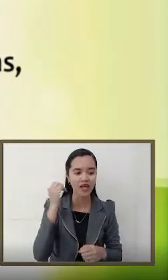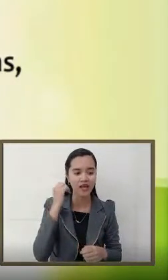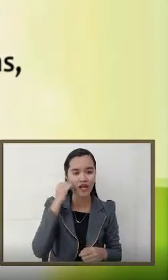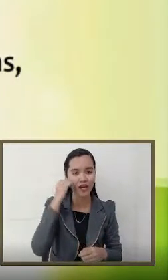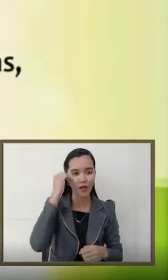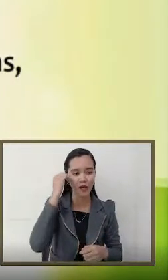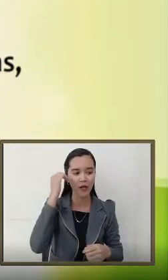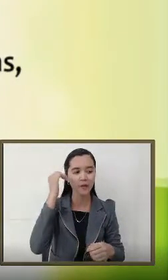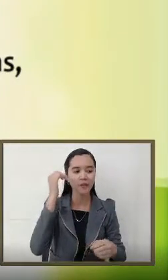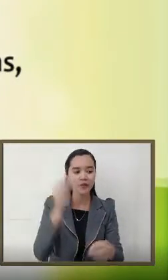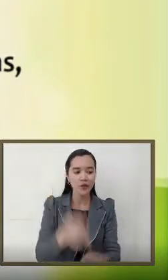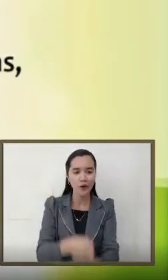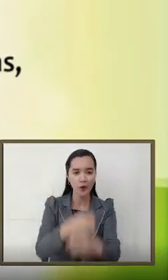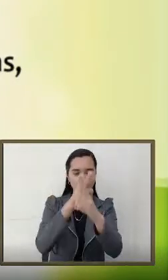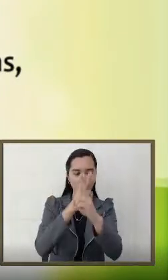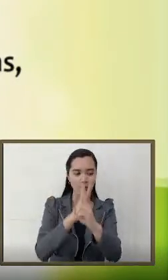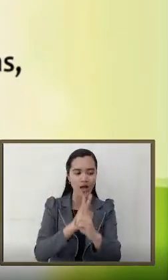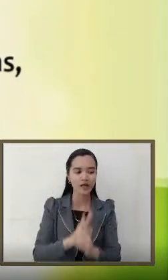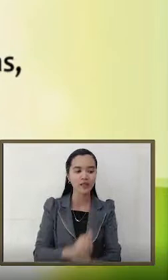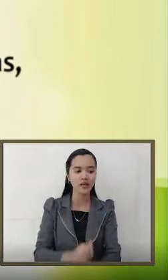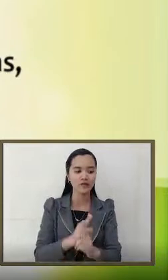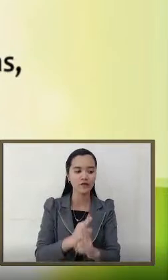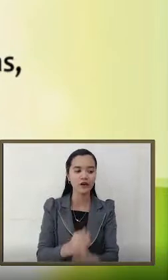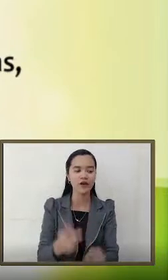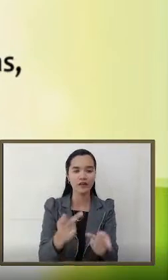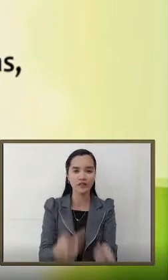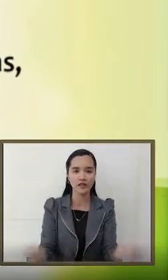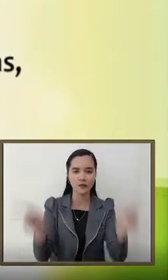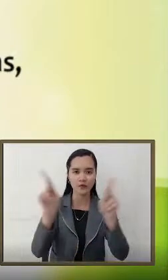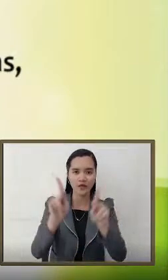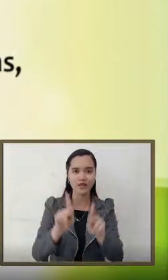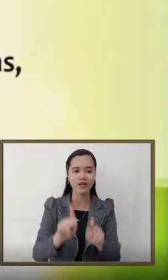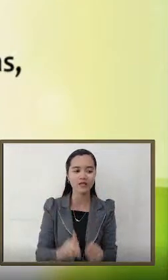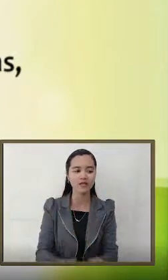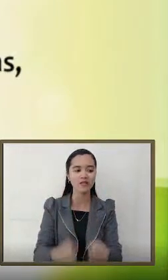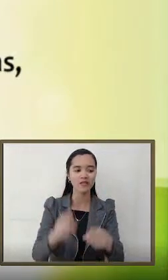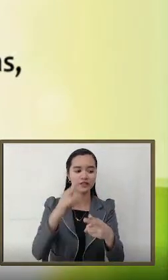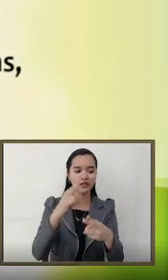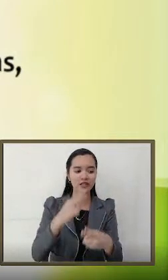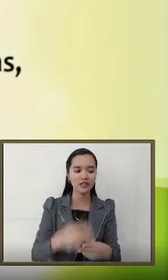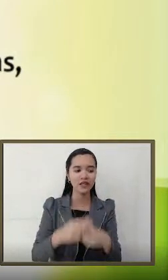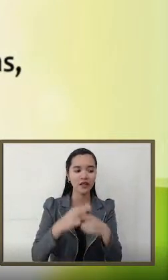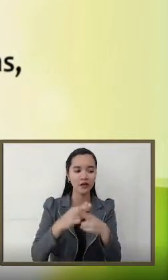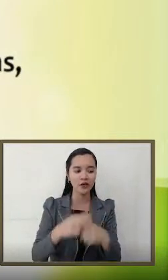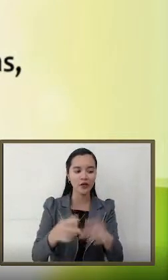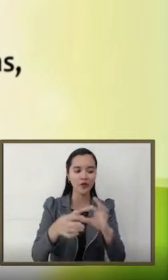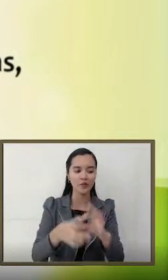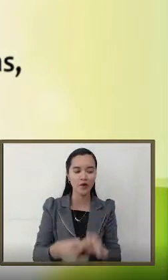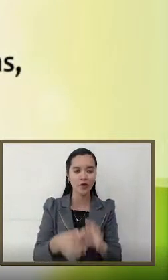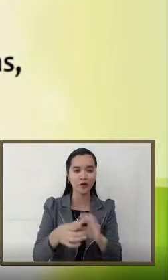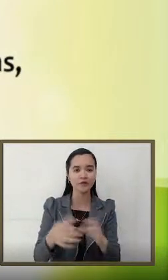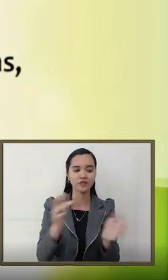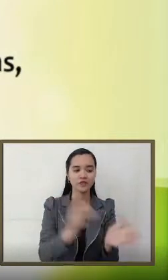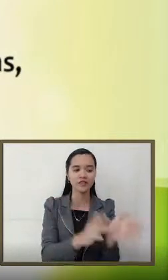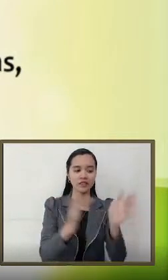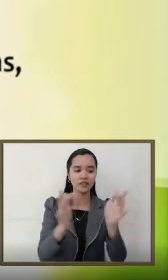shame. Everybody, oh, magnify. Come on, say it. Name